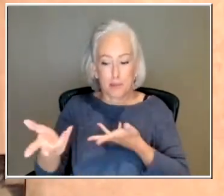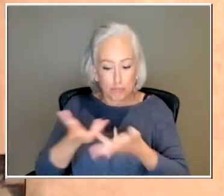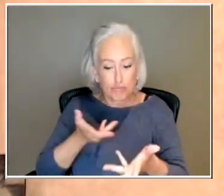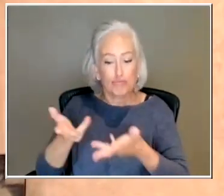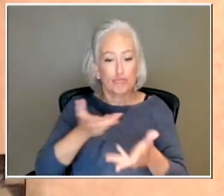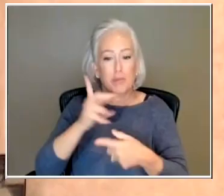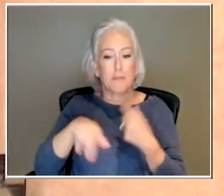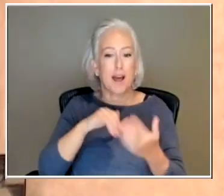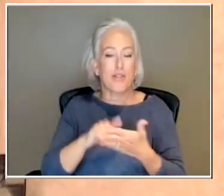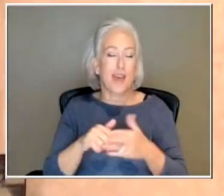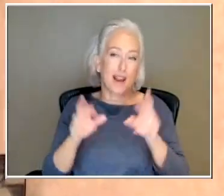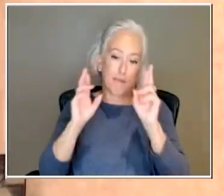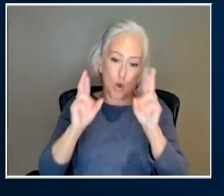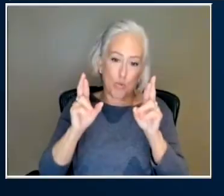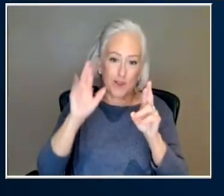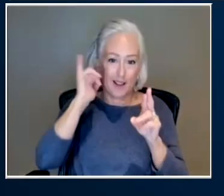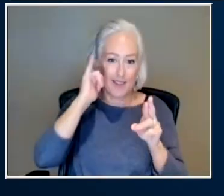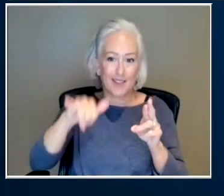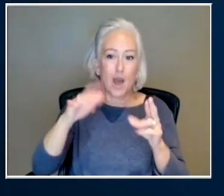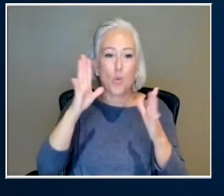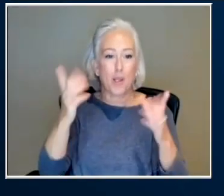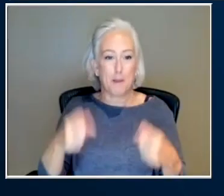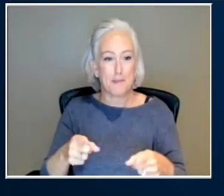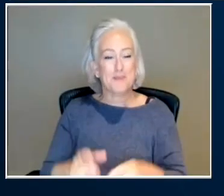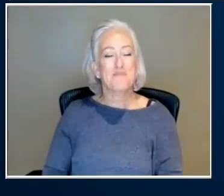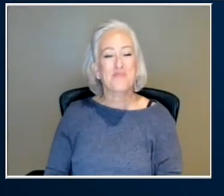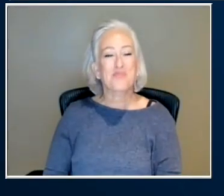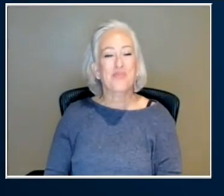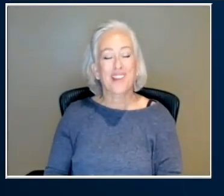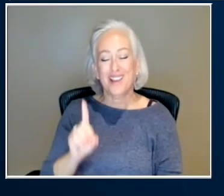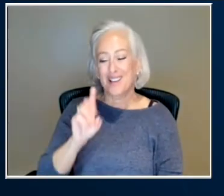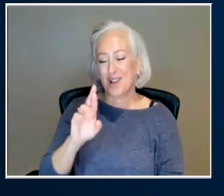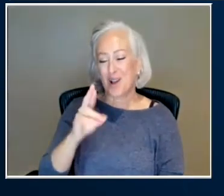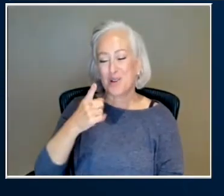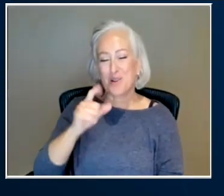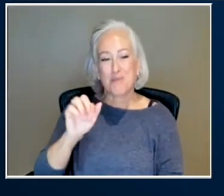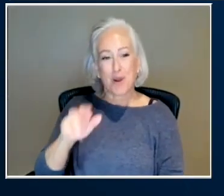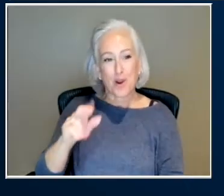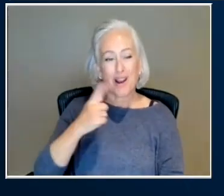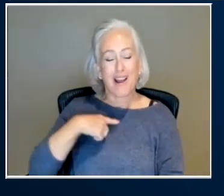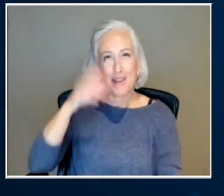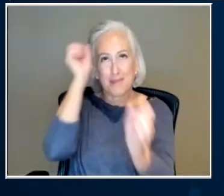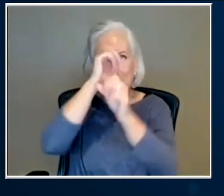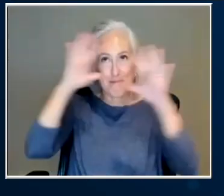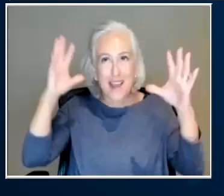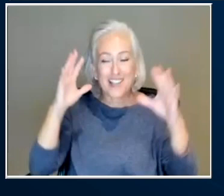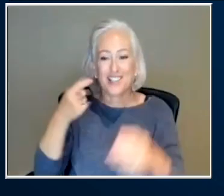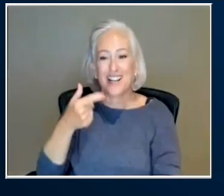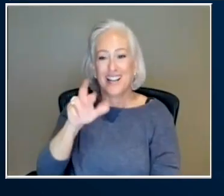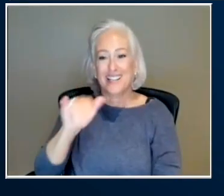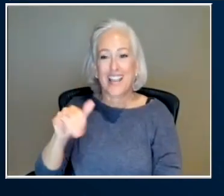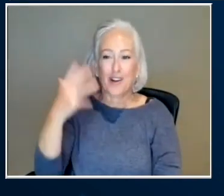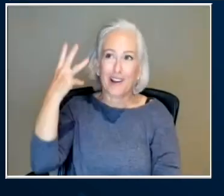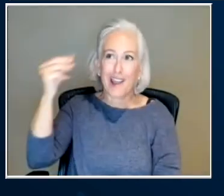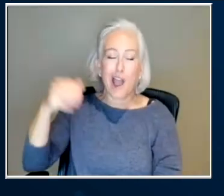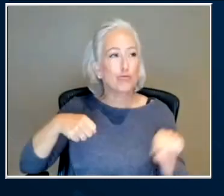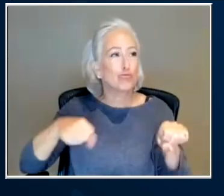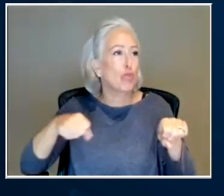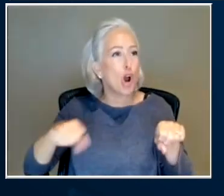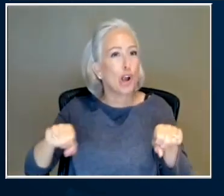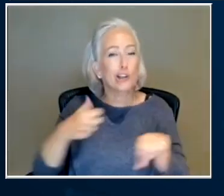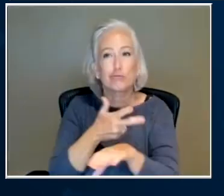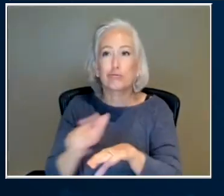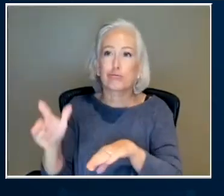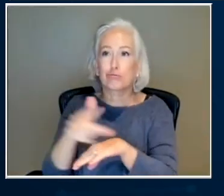will happen with Alive to Ride. Yeah, Dr. Parker, I'm imagining Gary out there talking about prostate health while they're out on the road trying